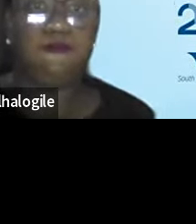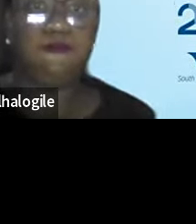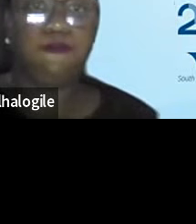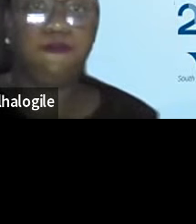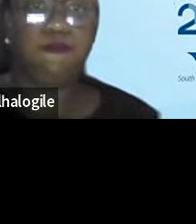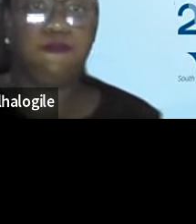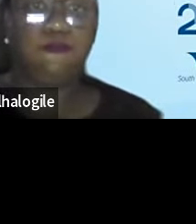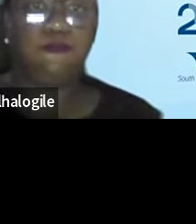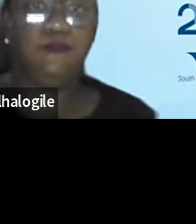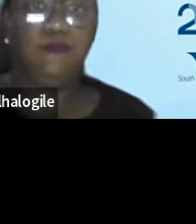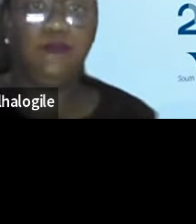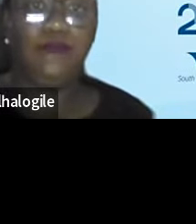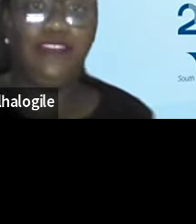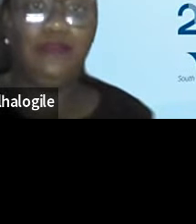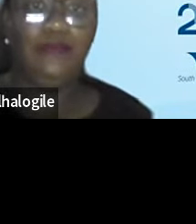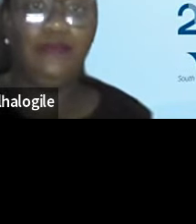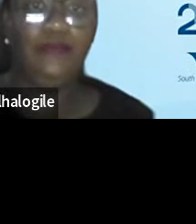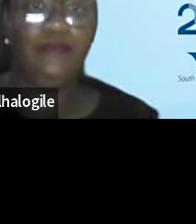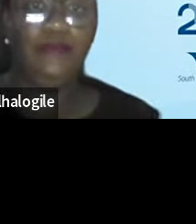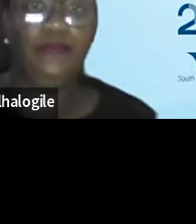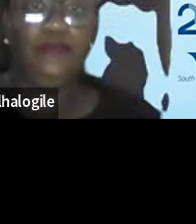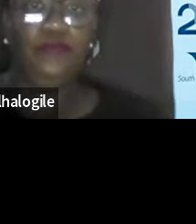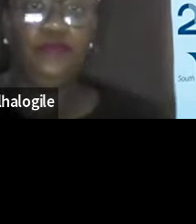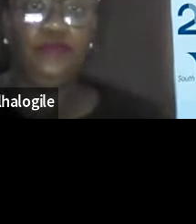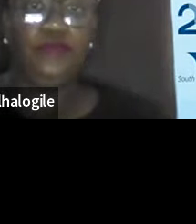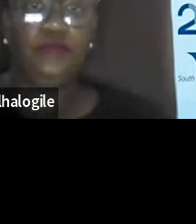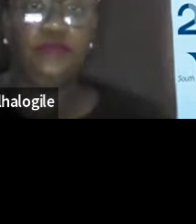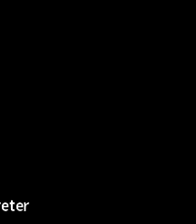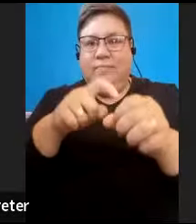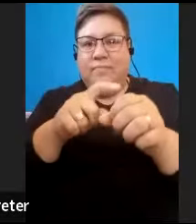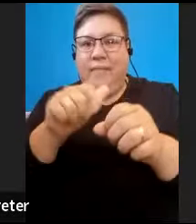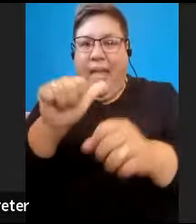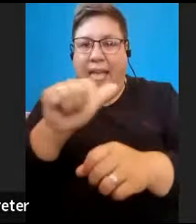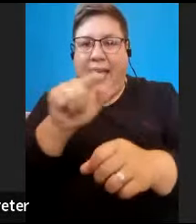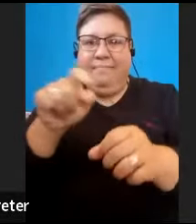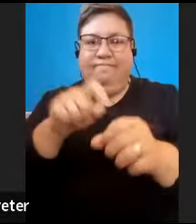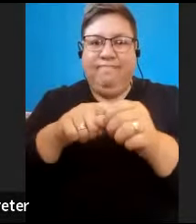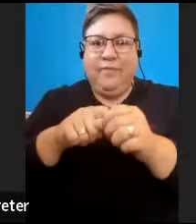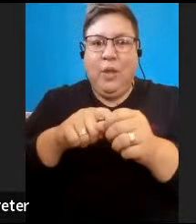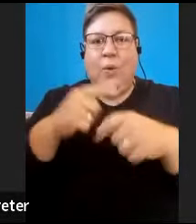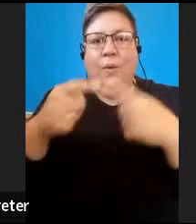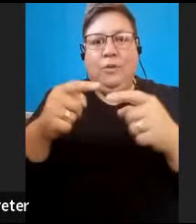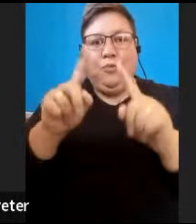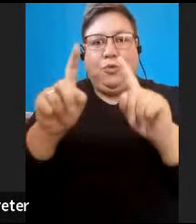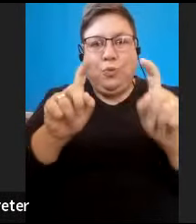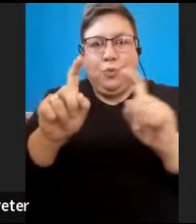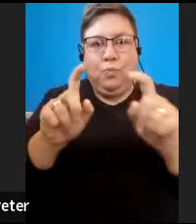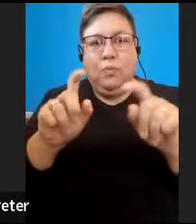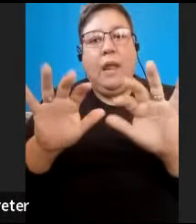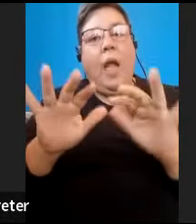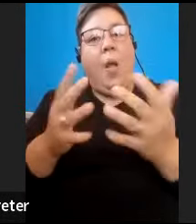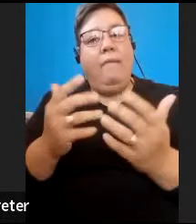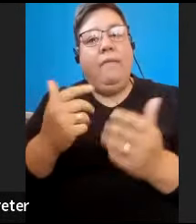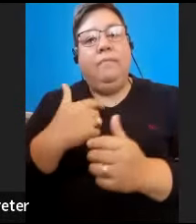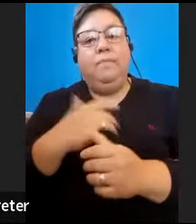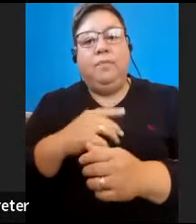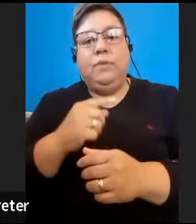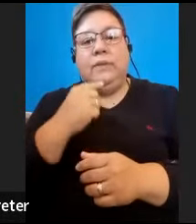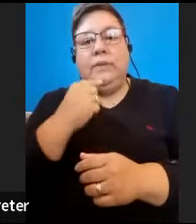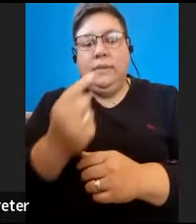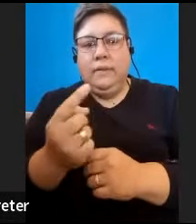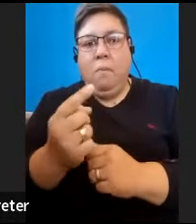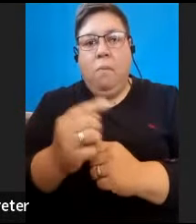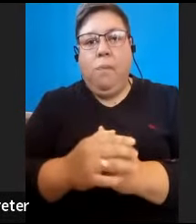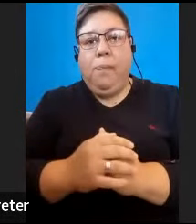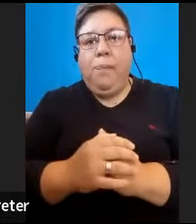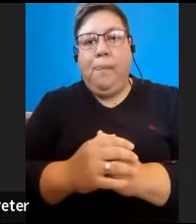to the depth. Our panel of experts is capable to take care of any question. However, I want to emphasize that if